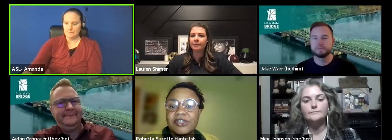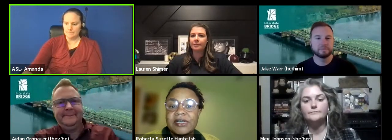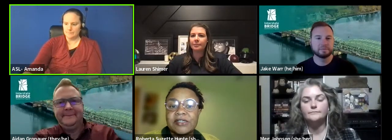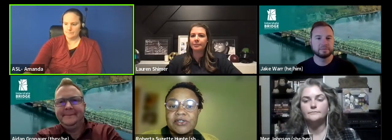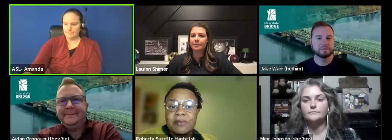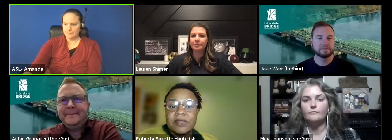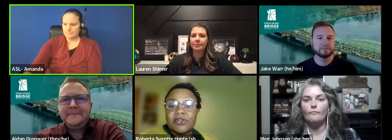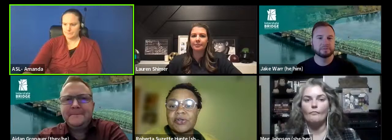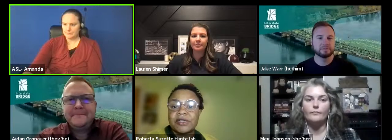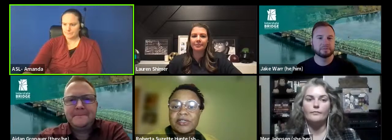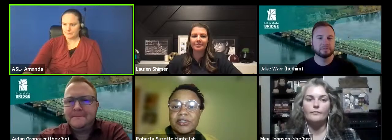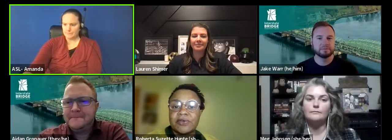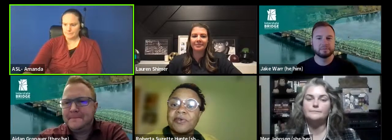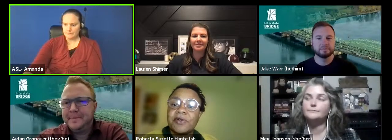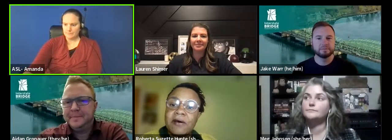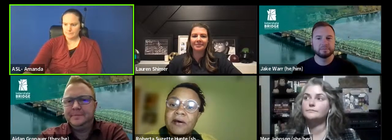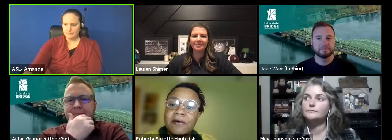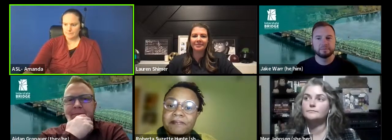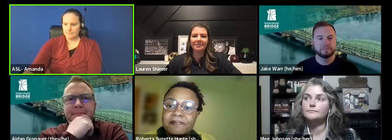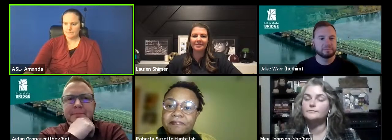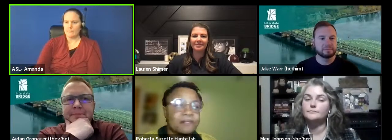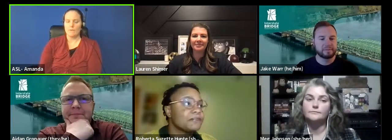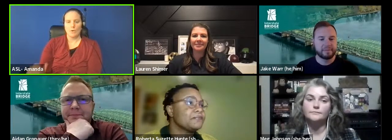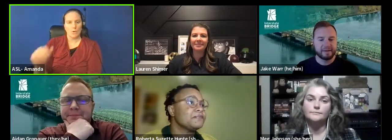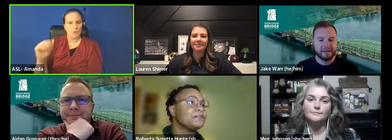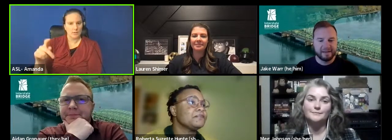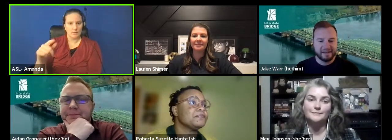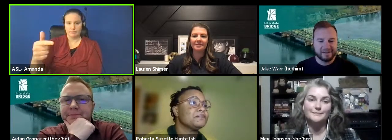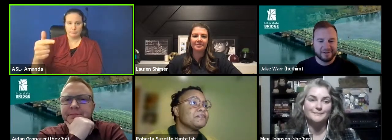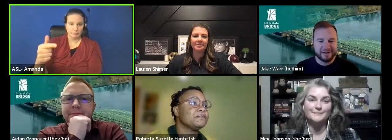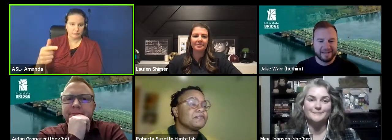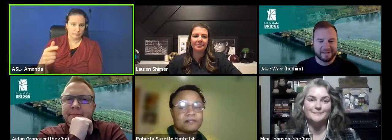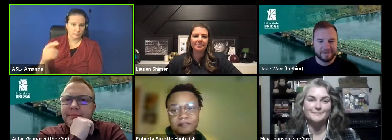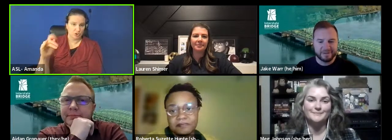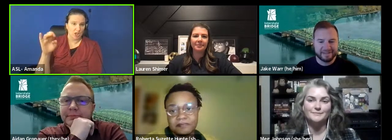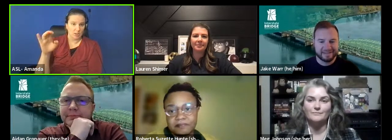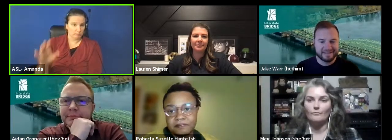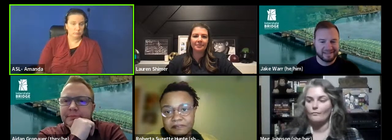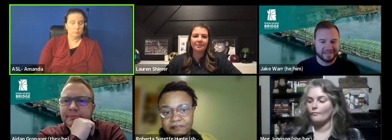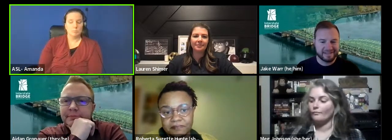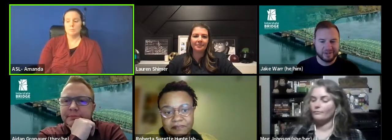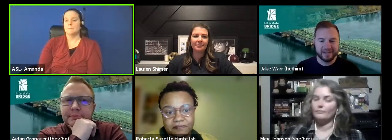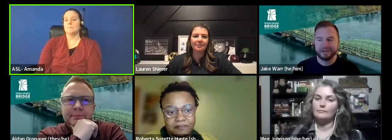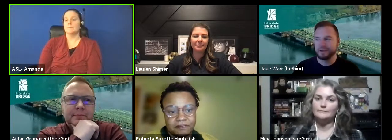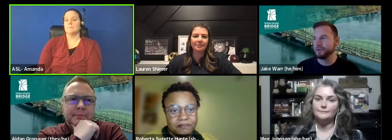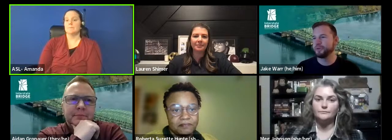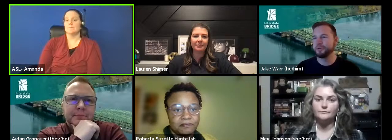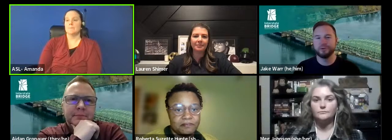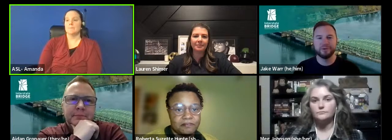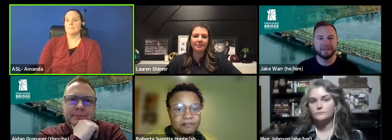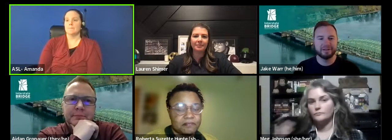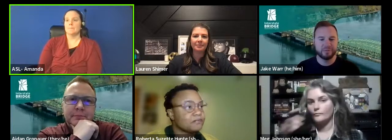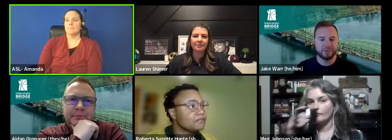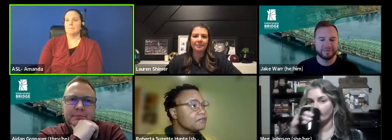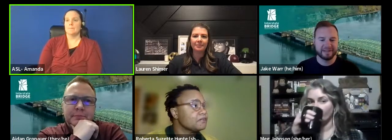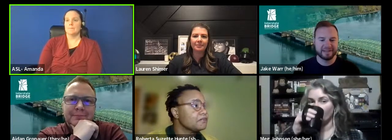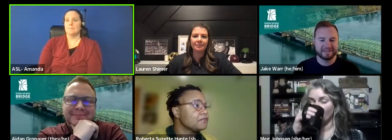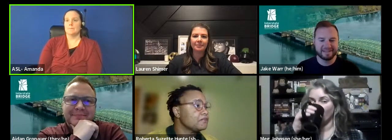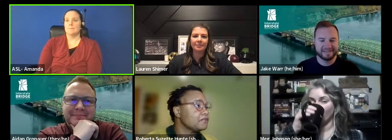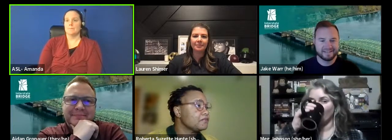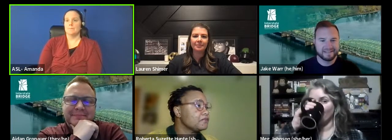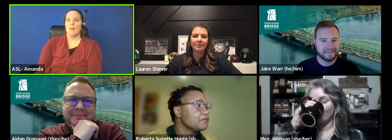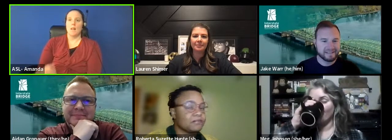All right, Jake, so I'm going to turn it to you for now. All right, let's try to go through a little more